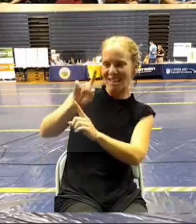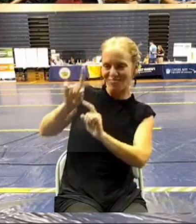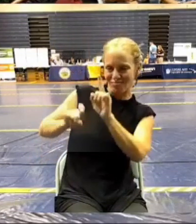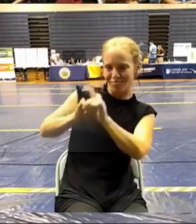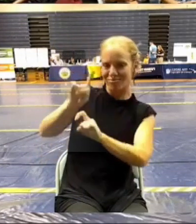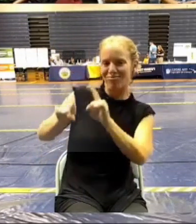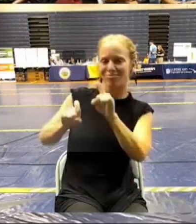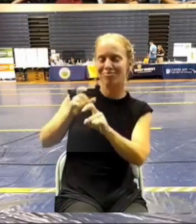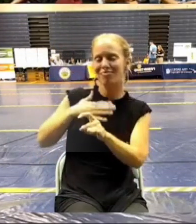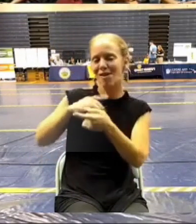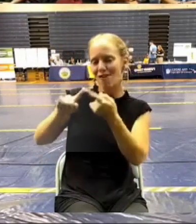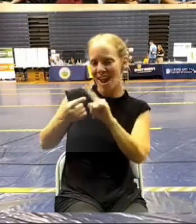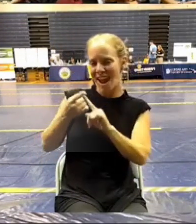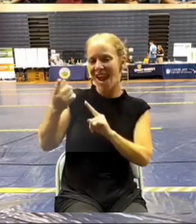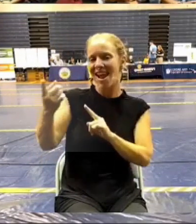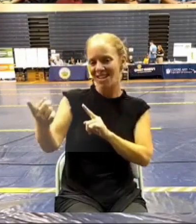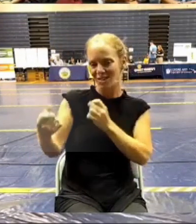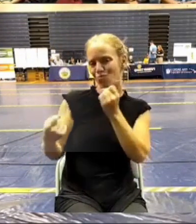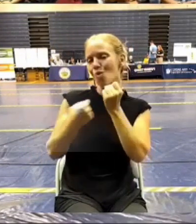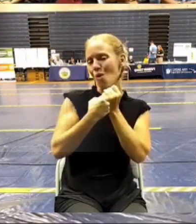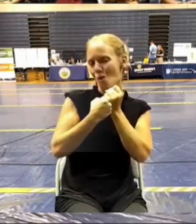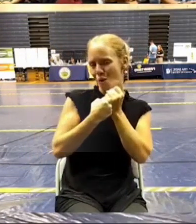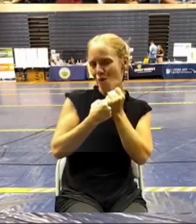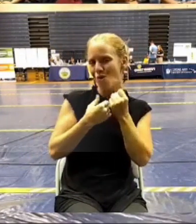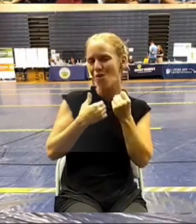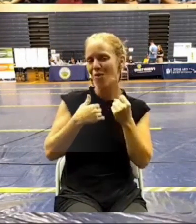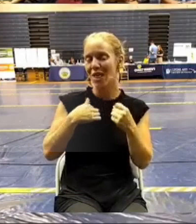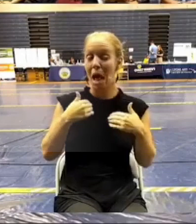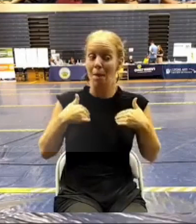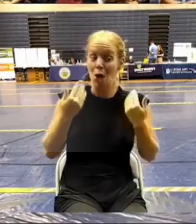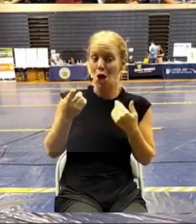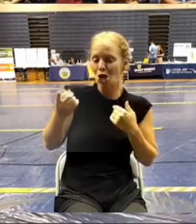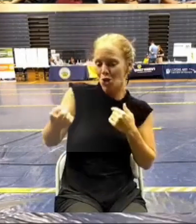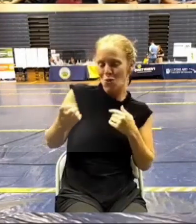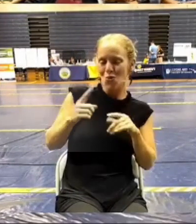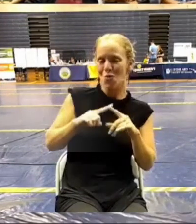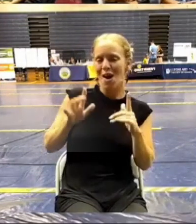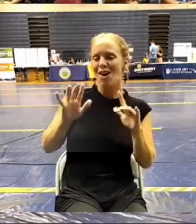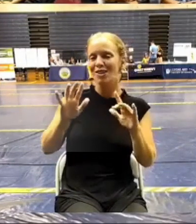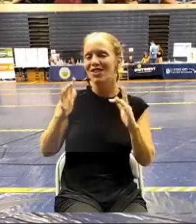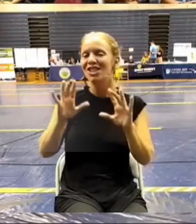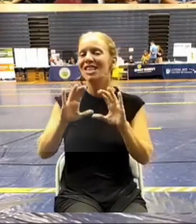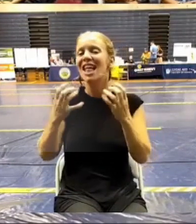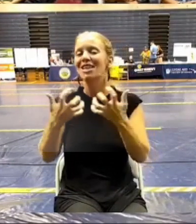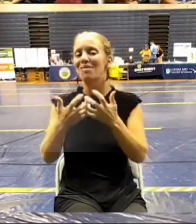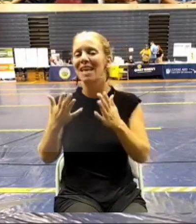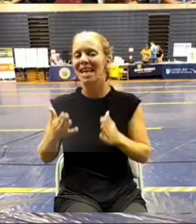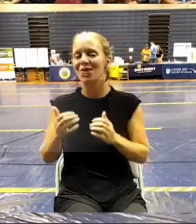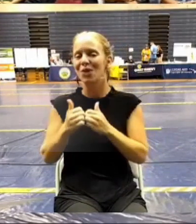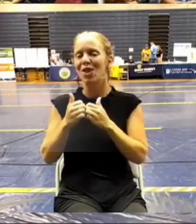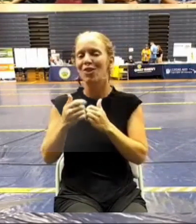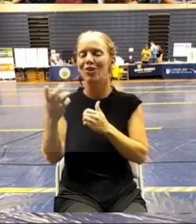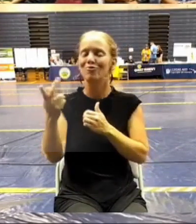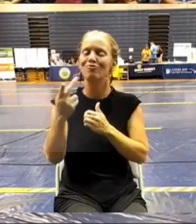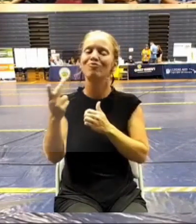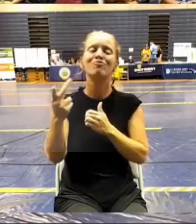Palayo, he and I actually were classmates, even though I'm younger than he is now. So, guys, so anyway, I mean, we could go on and on and